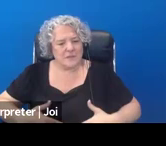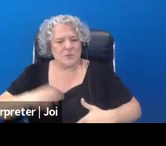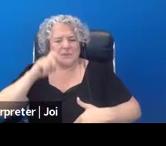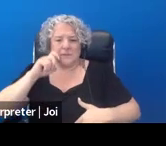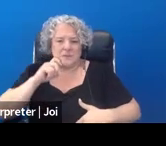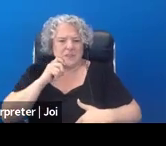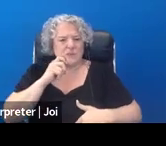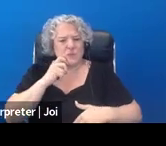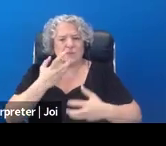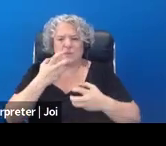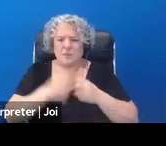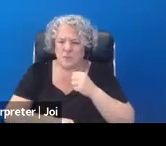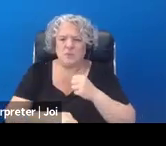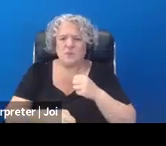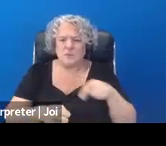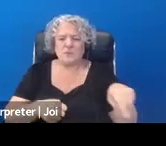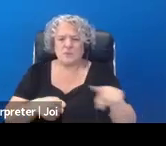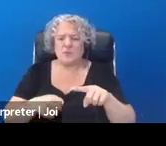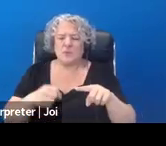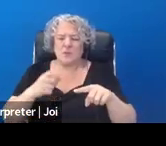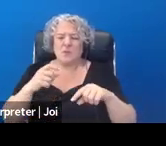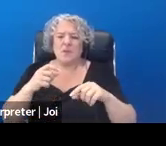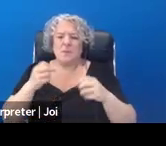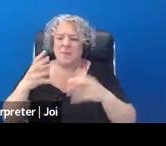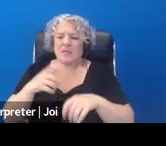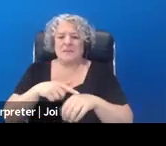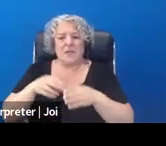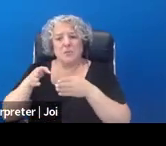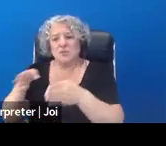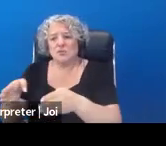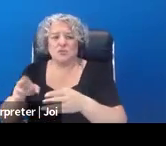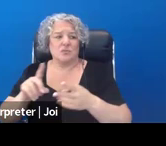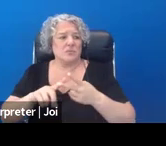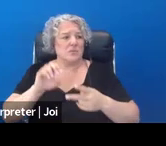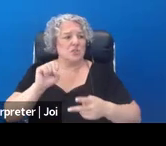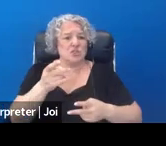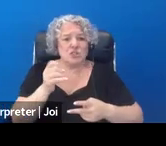at some point in their life, oftentimes on the streets or in homeless shelters.